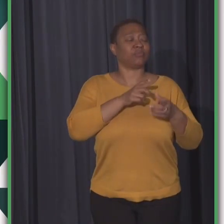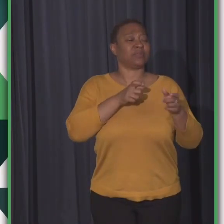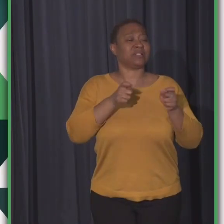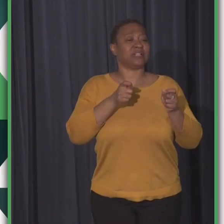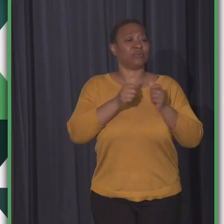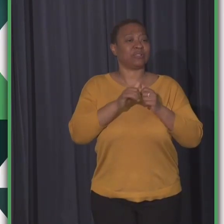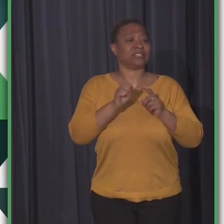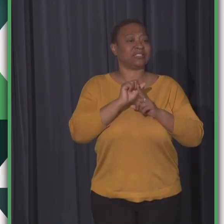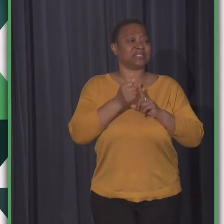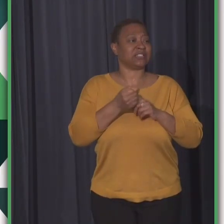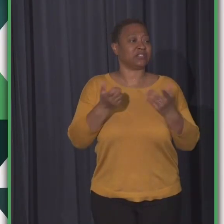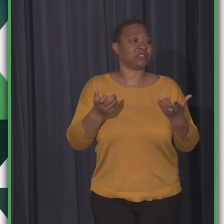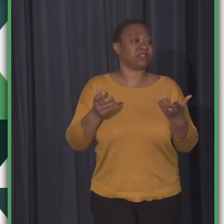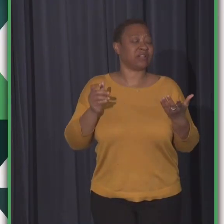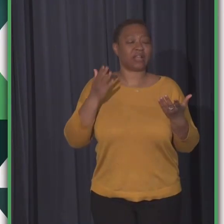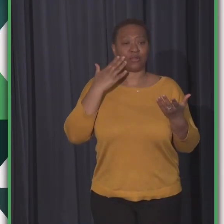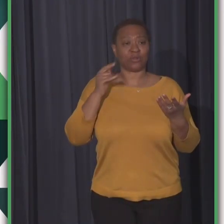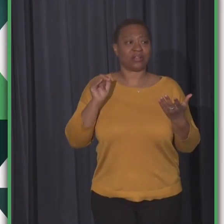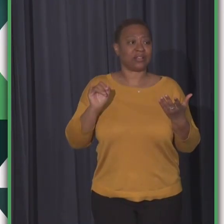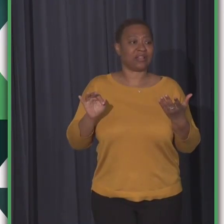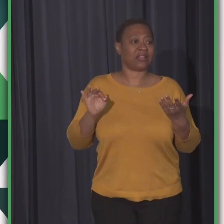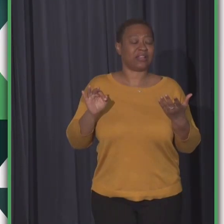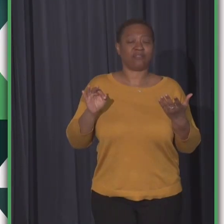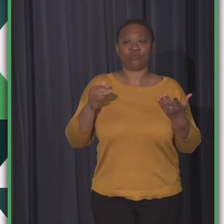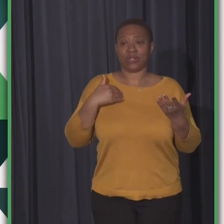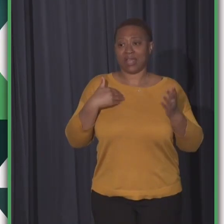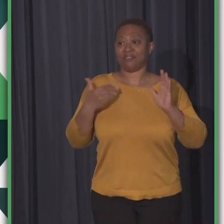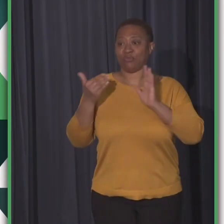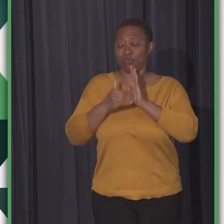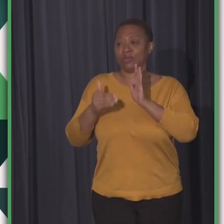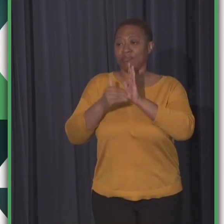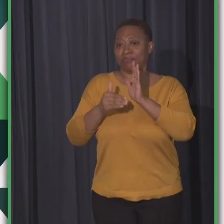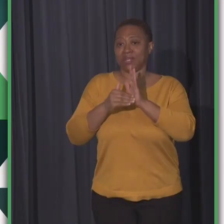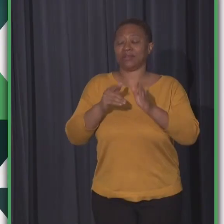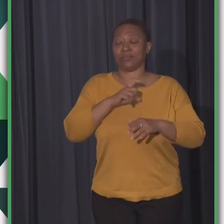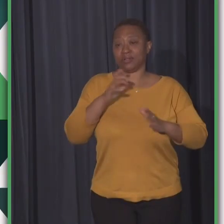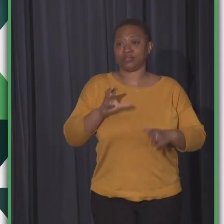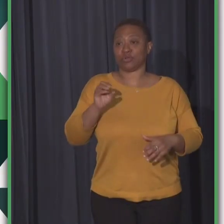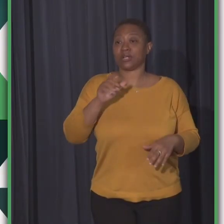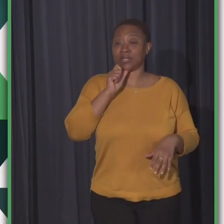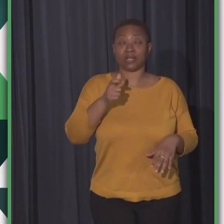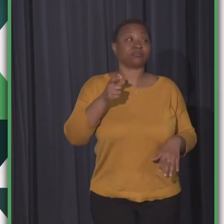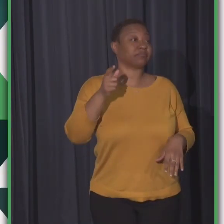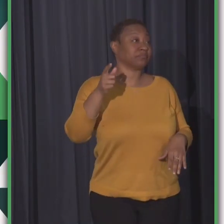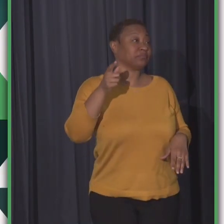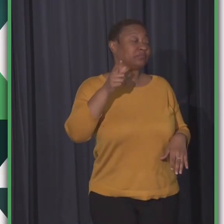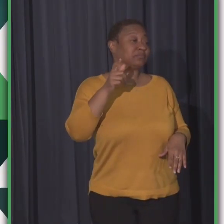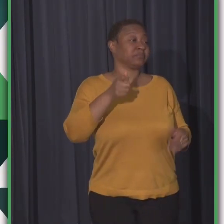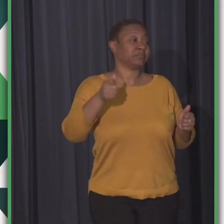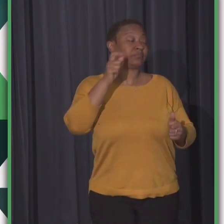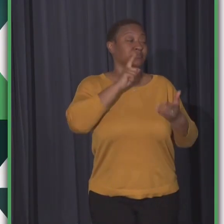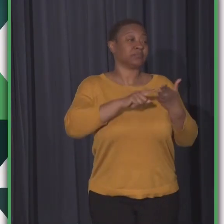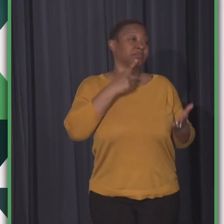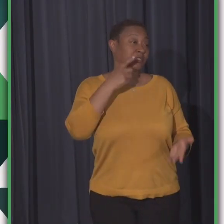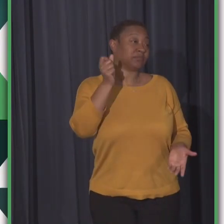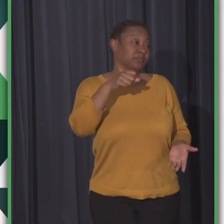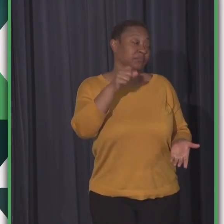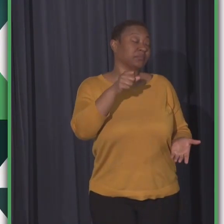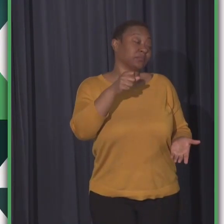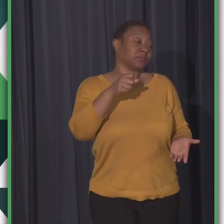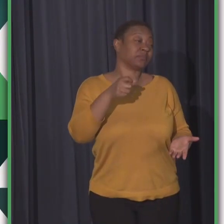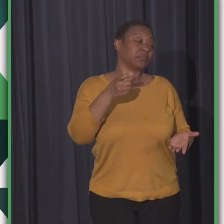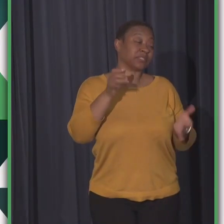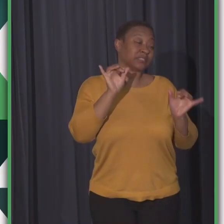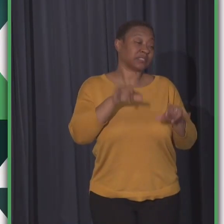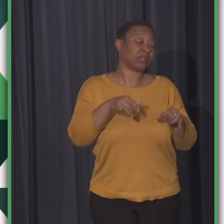situation. I don't know if we have repeat offenders or not. Okay, so that means we have a repeat offender we need to address that